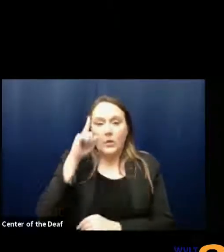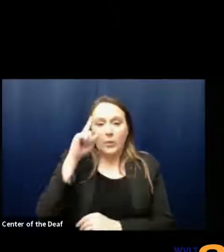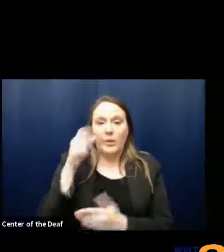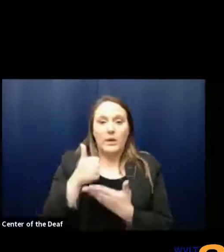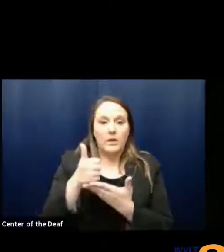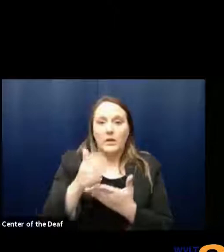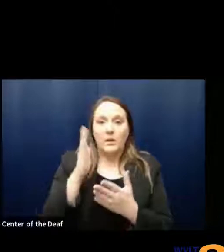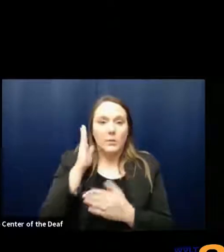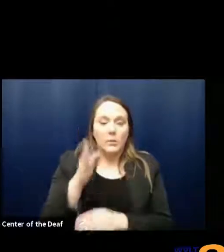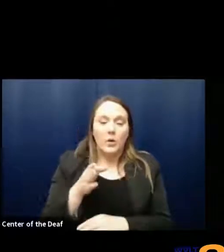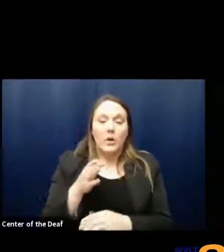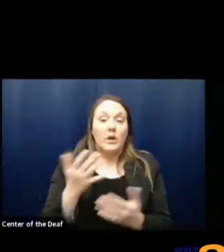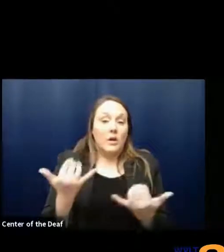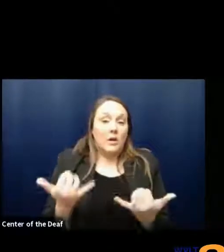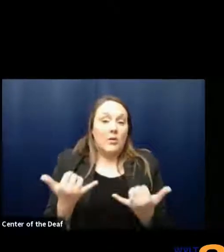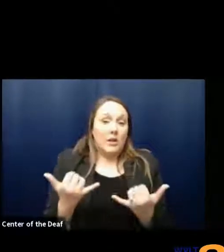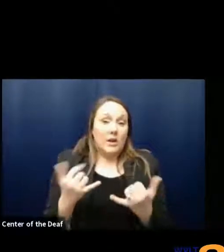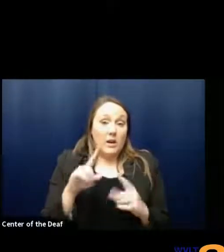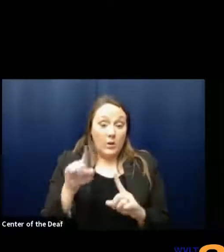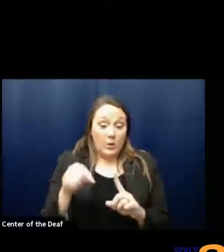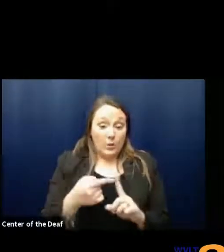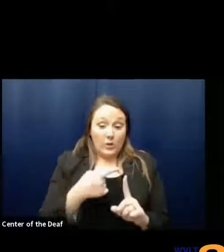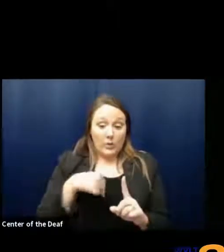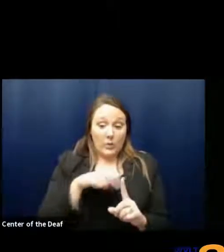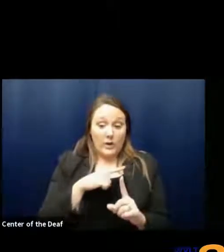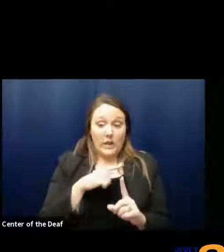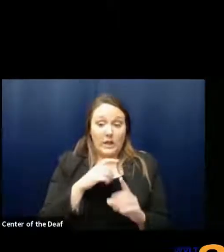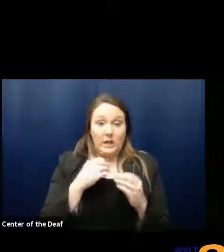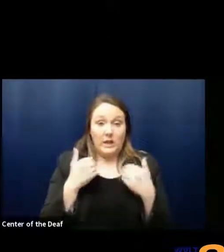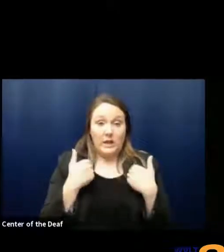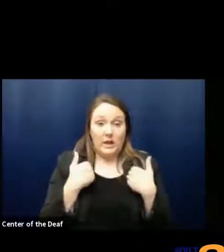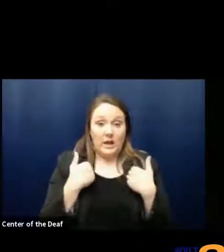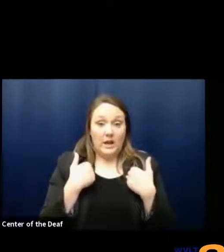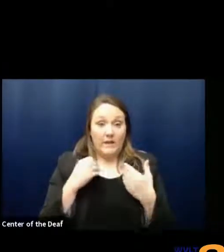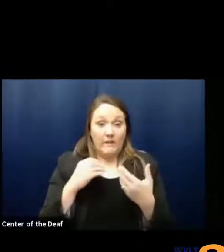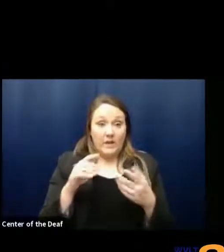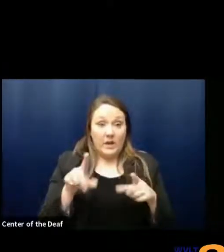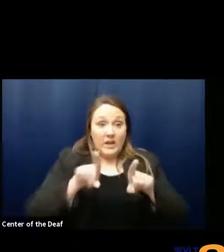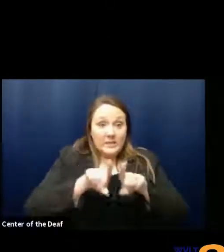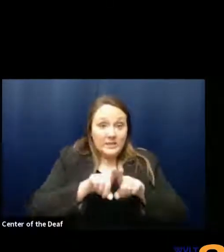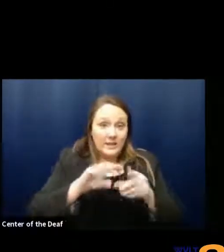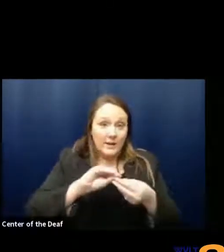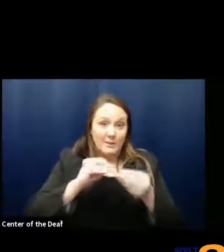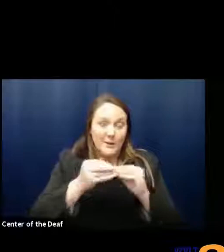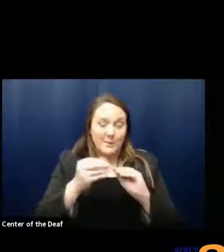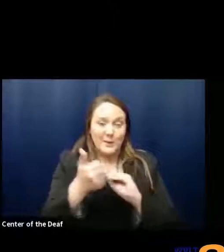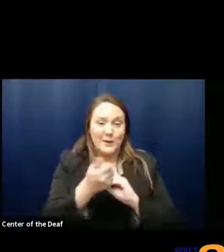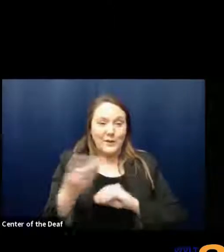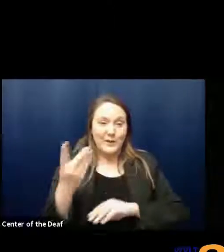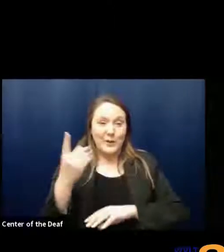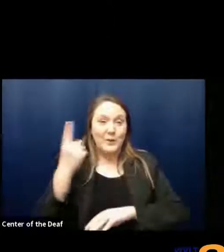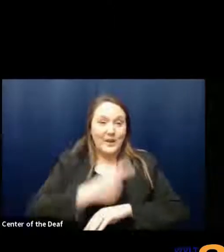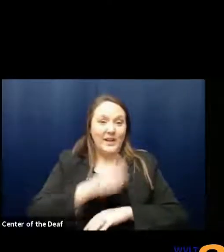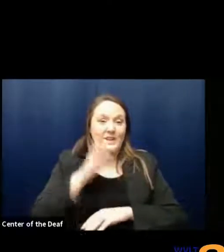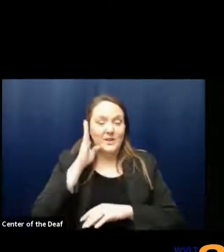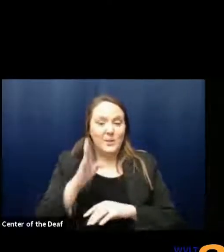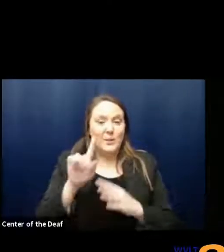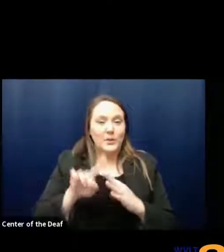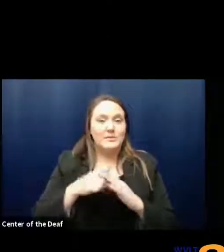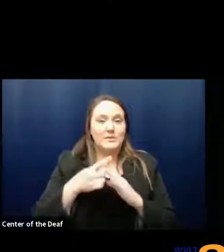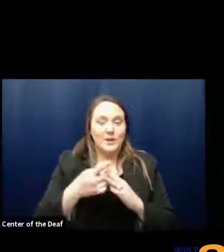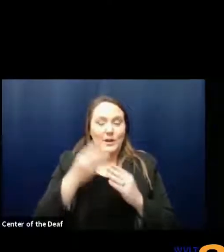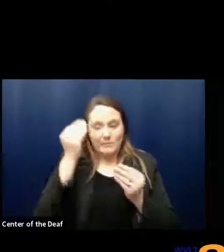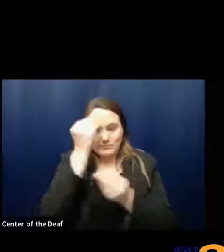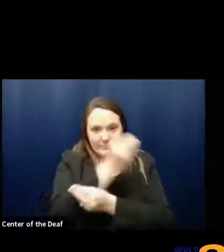our bottom line right now is when we're not getting a different number daily or multiple times a day, we will start putting that information out.